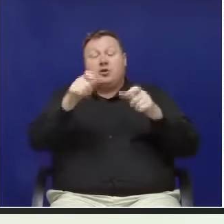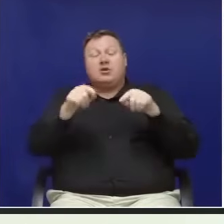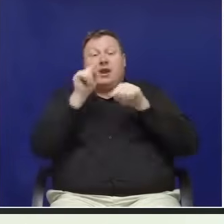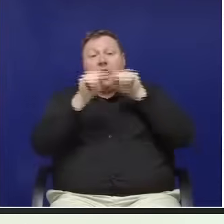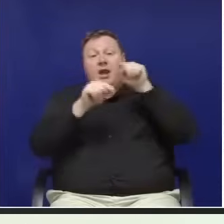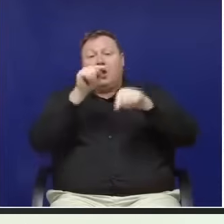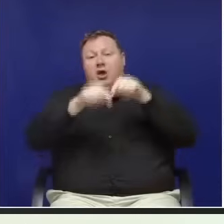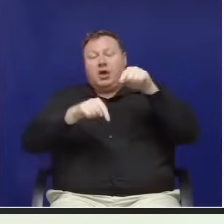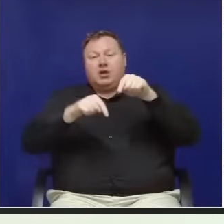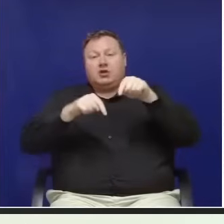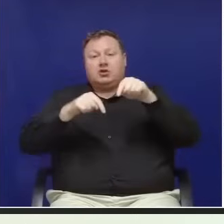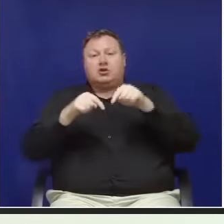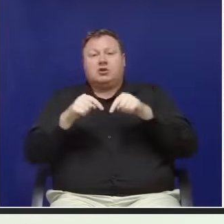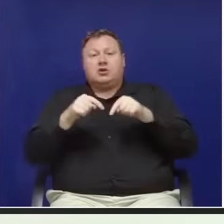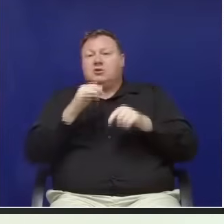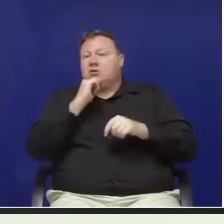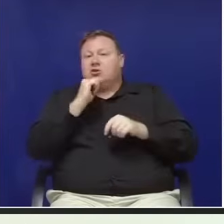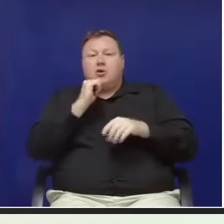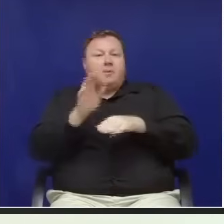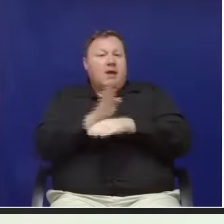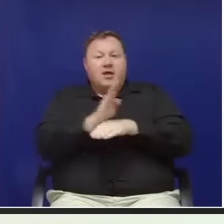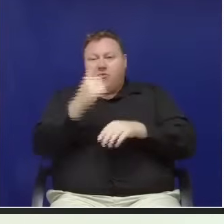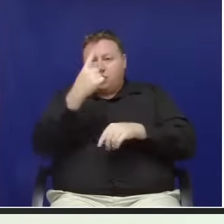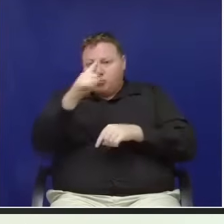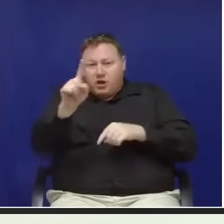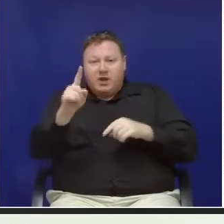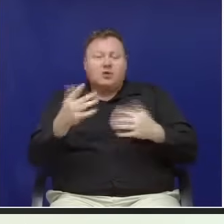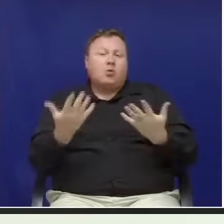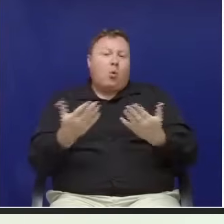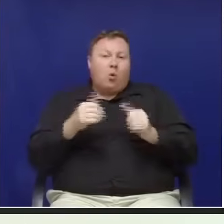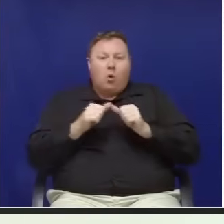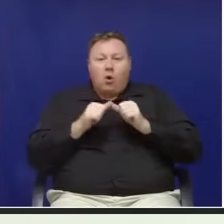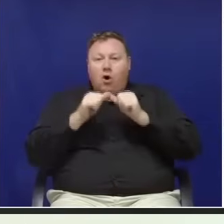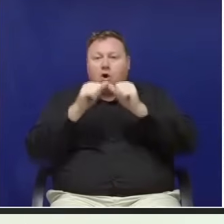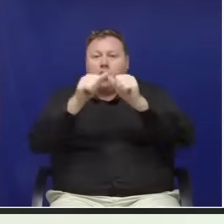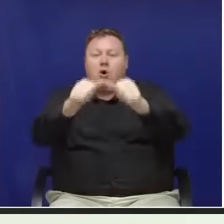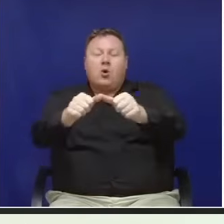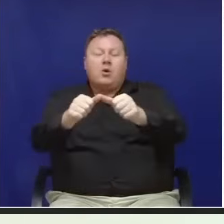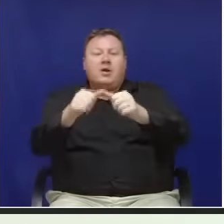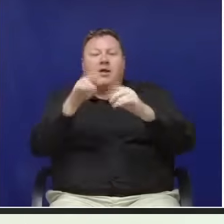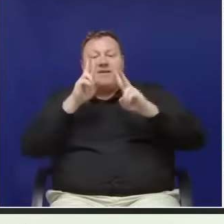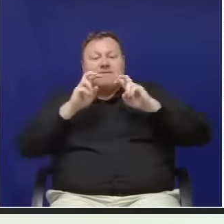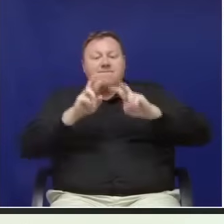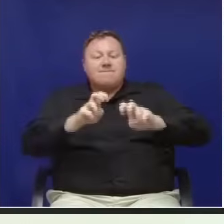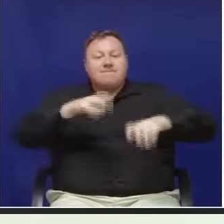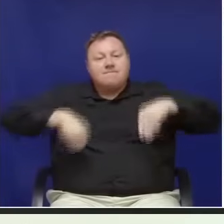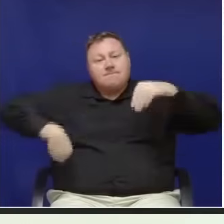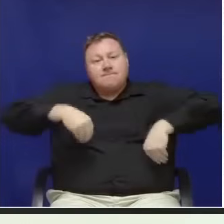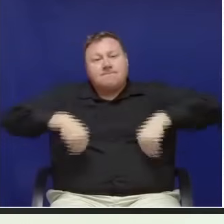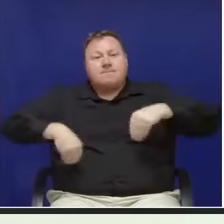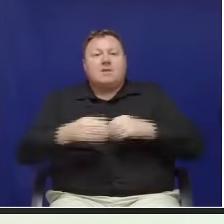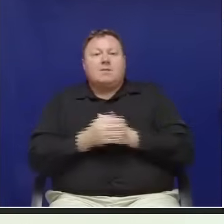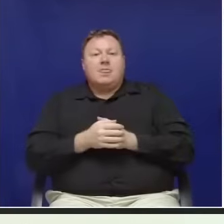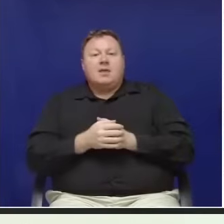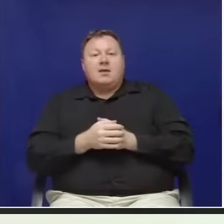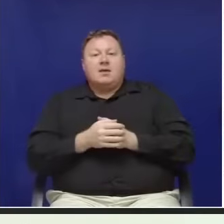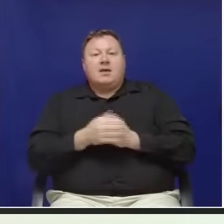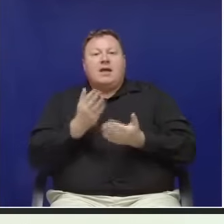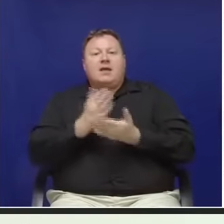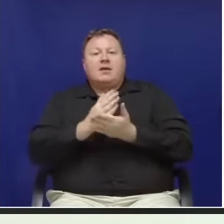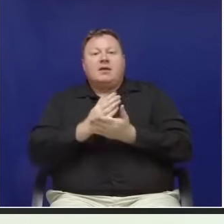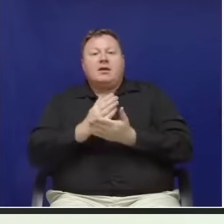of misconduct or are subject to ongoing investigations, interim acting appointments